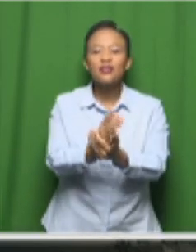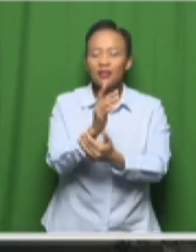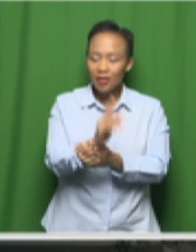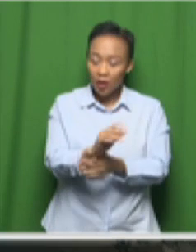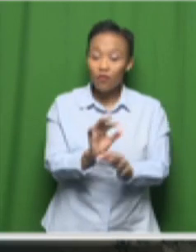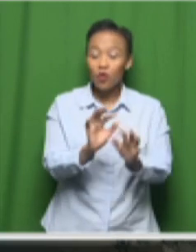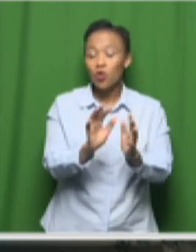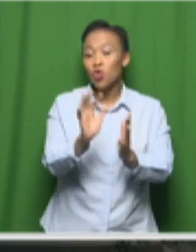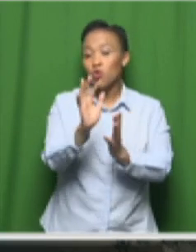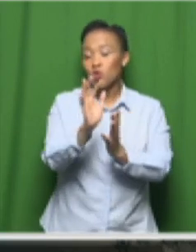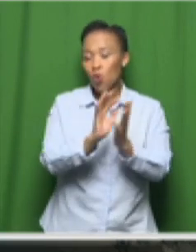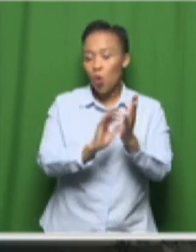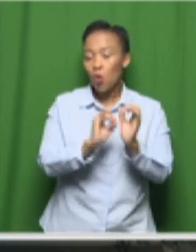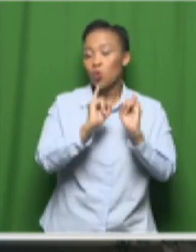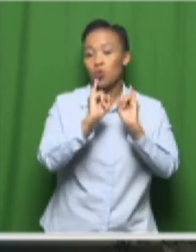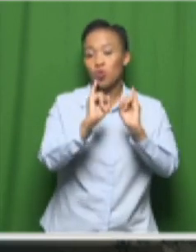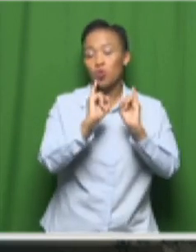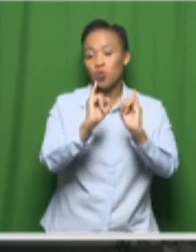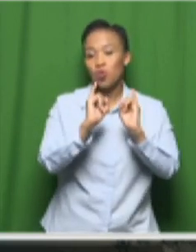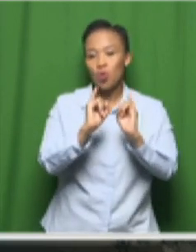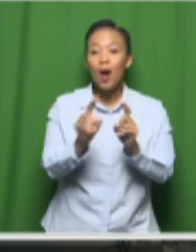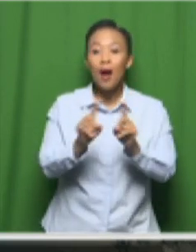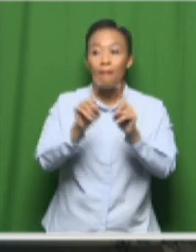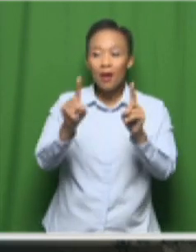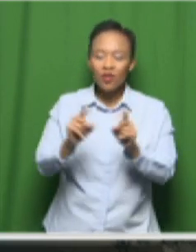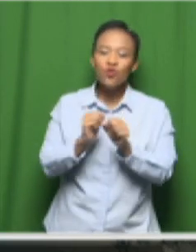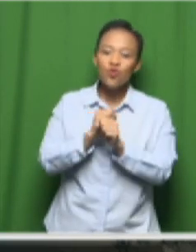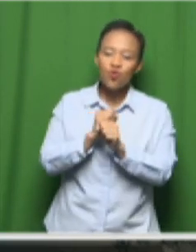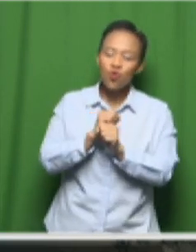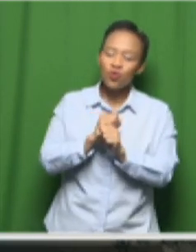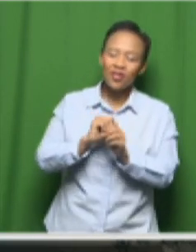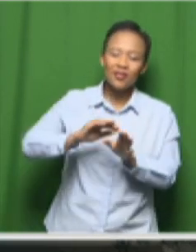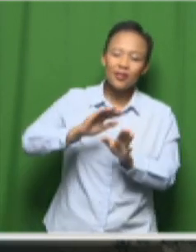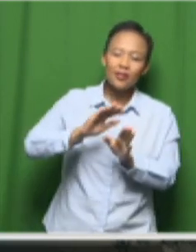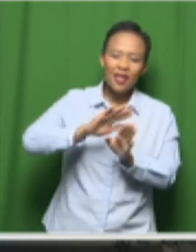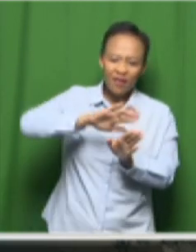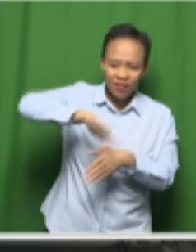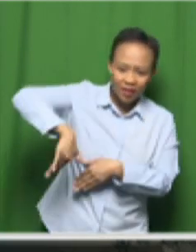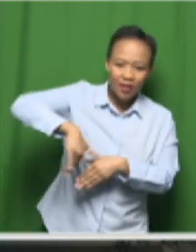from sensationalism given the sensitivities of this case. Thank you so much for joining us.